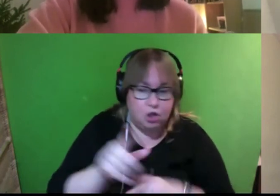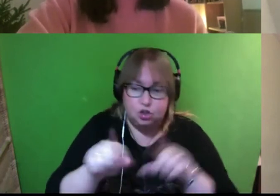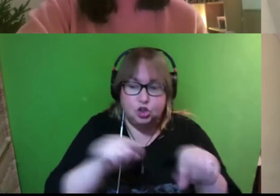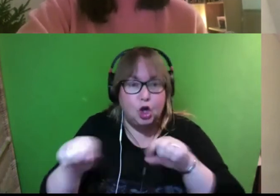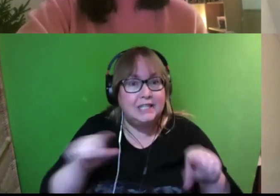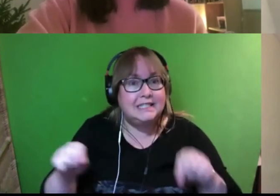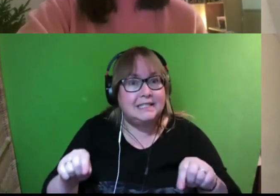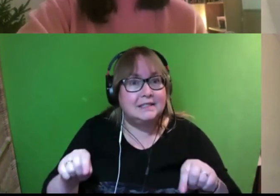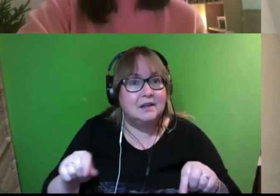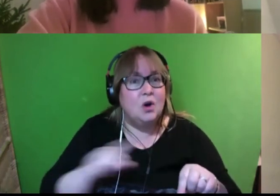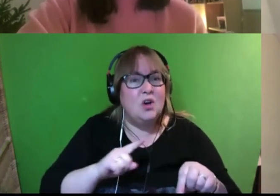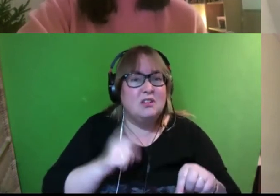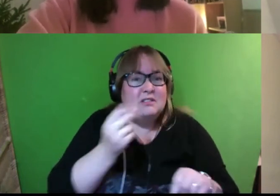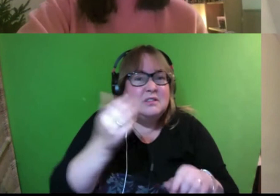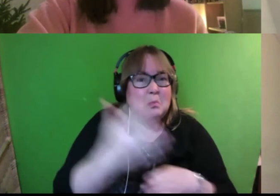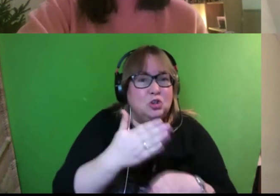performative.